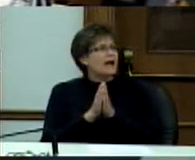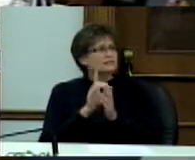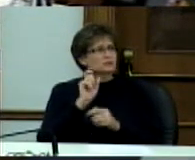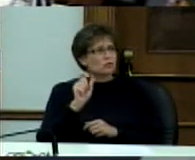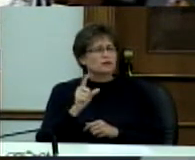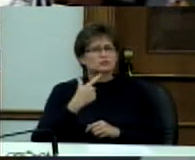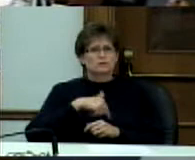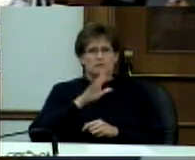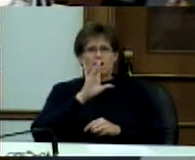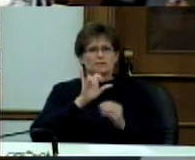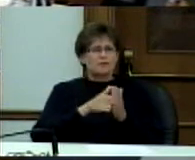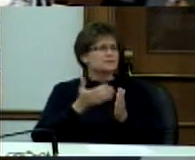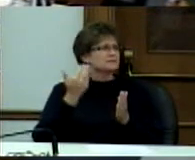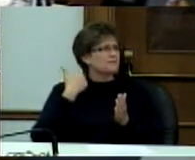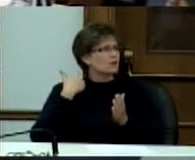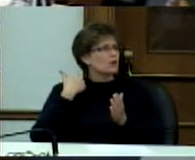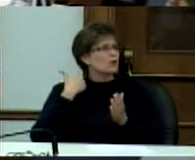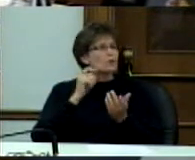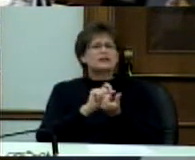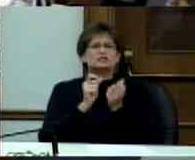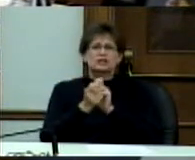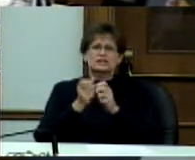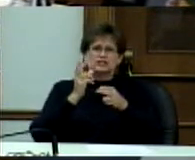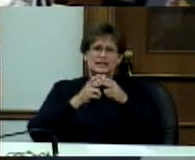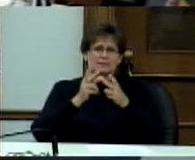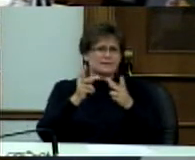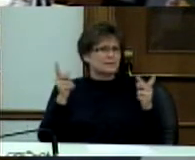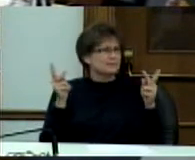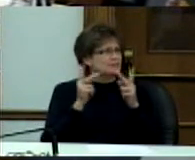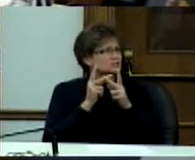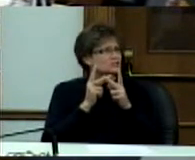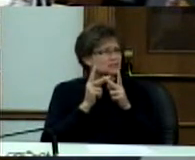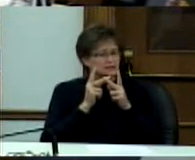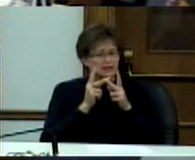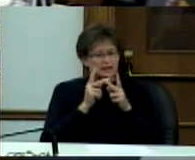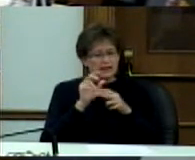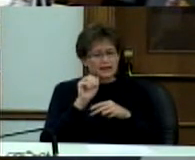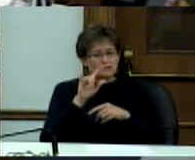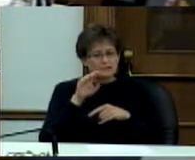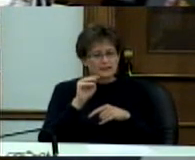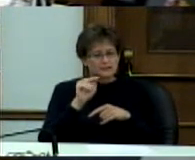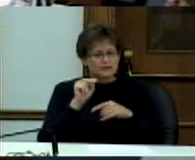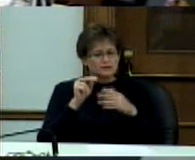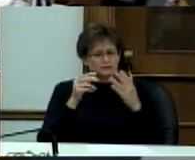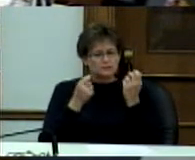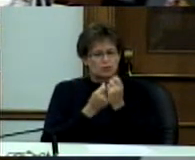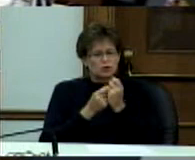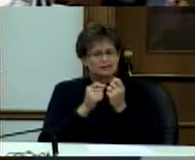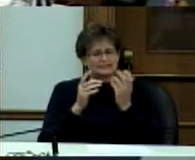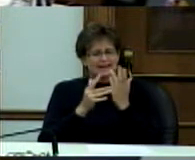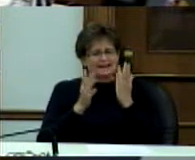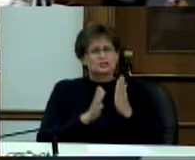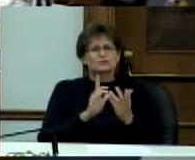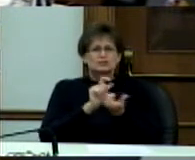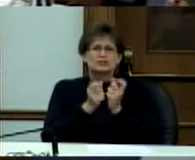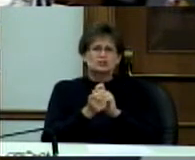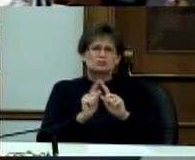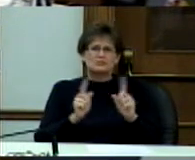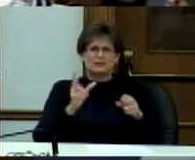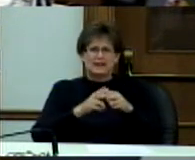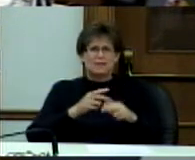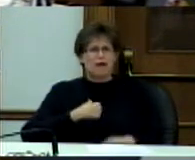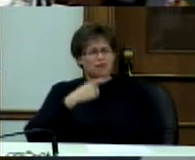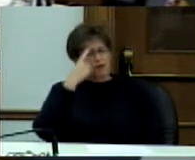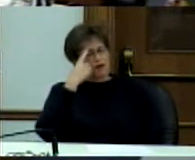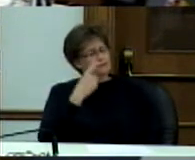ask a question that we had talked about before. We were going to change the name of that administrative support technician to something else.